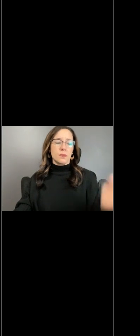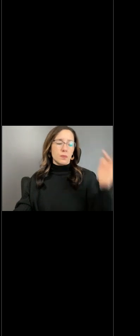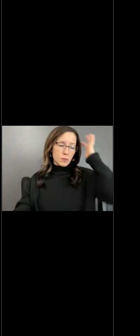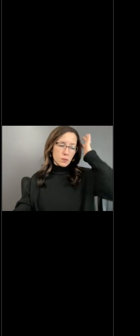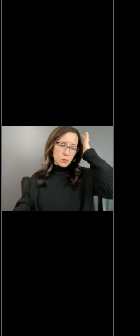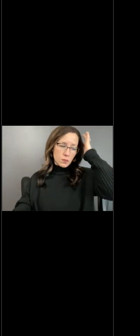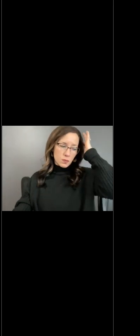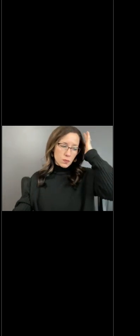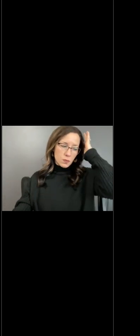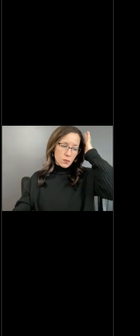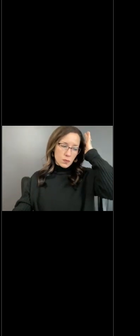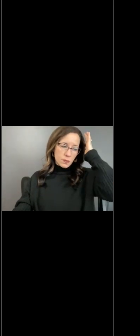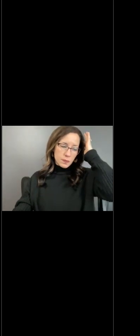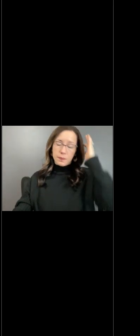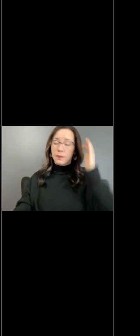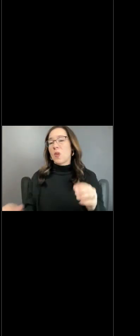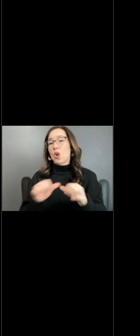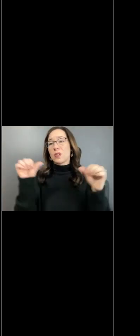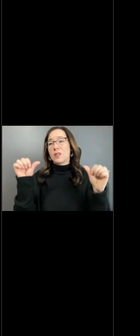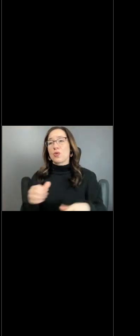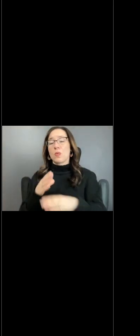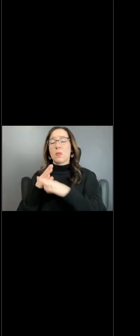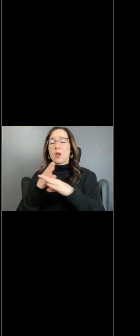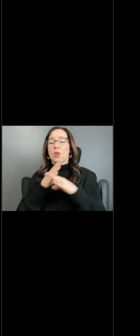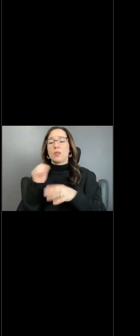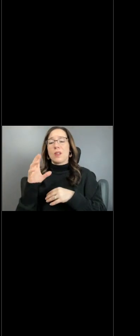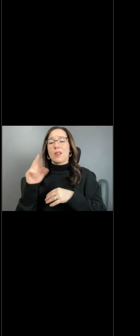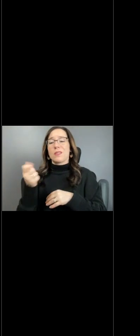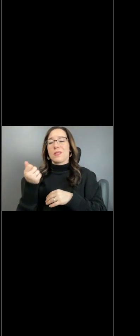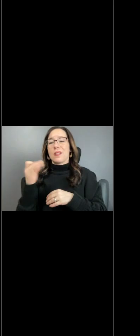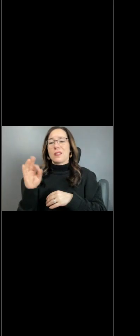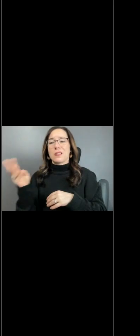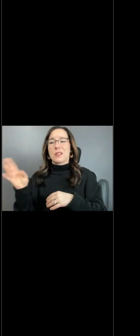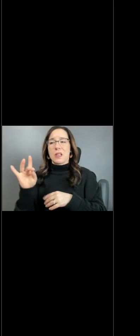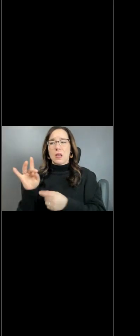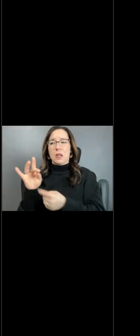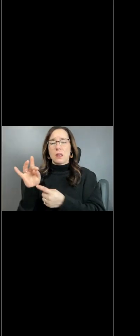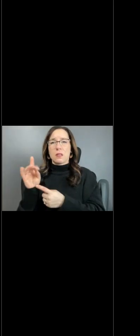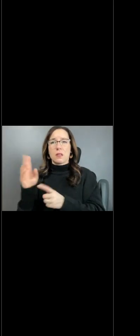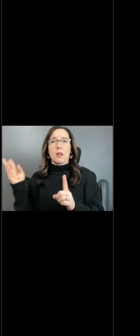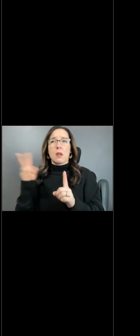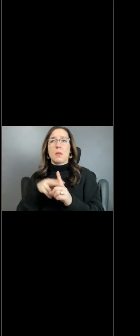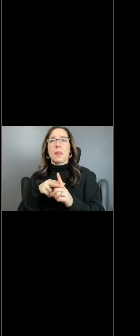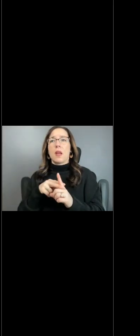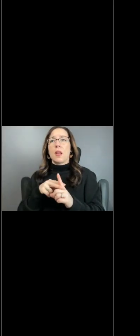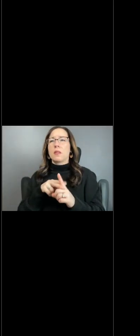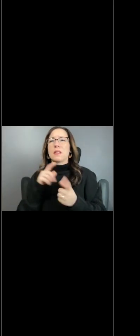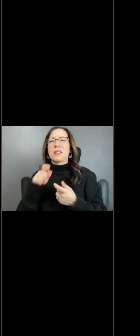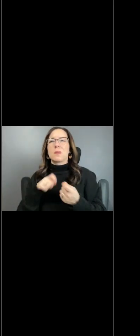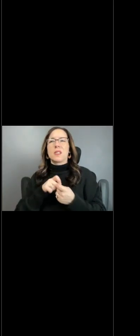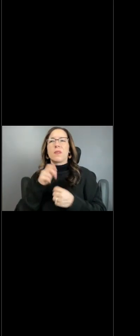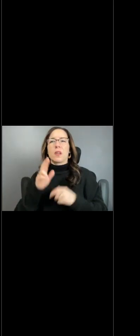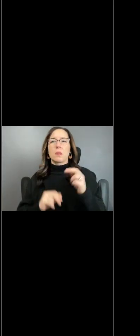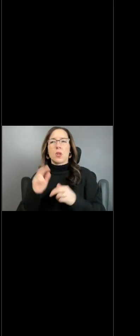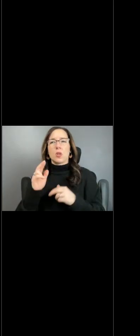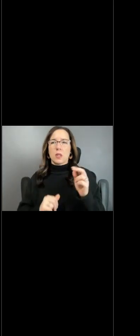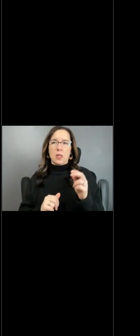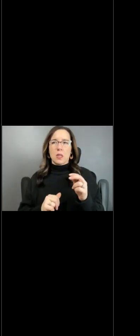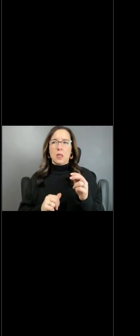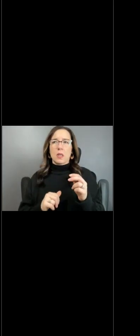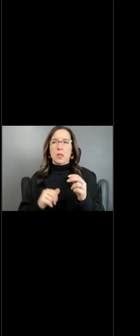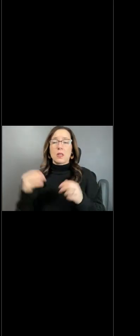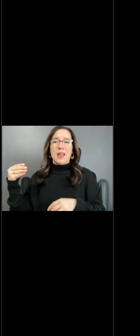Architectural Barriers Act of 1968 applies to certain buildings